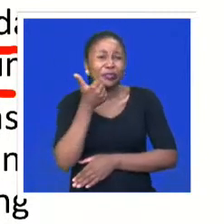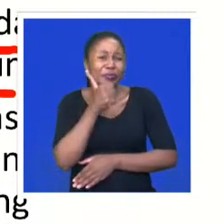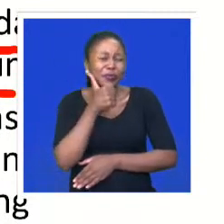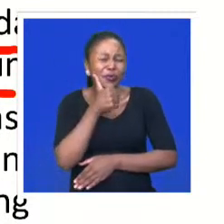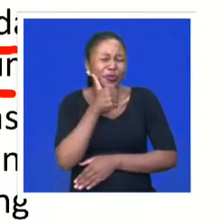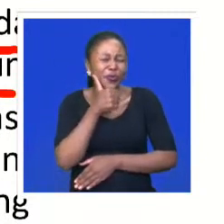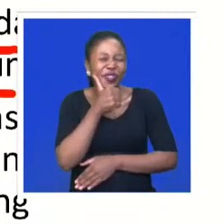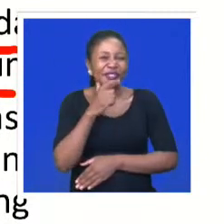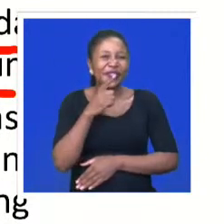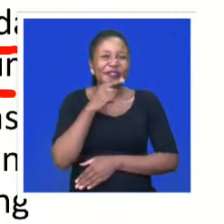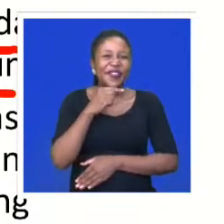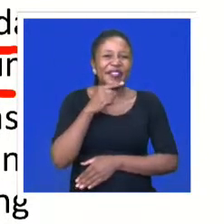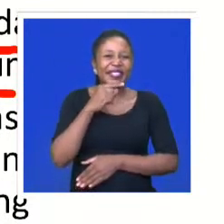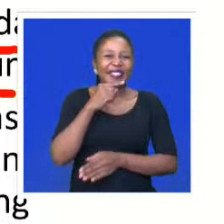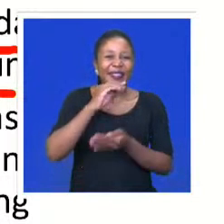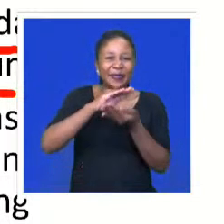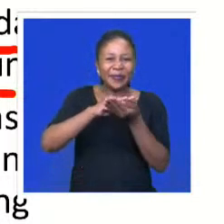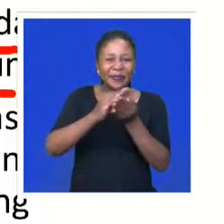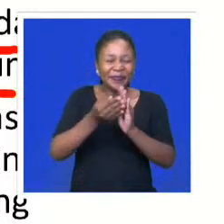say he wanted man to be unique.